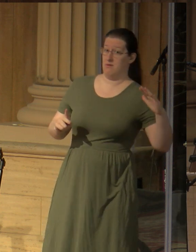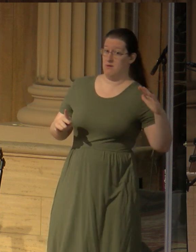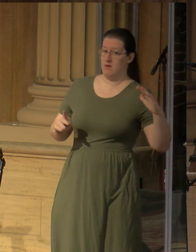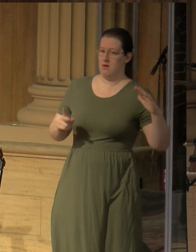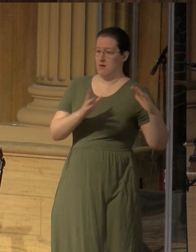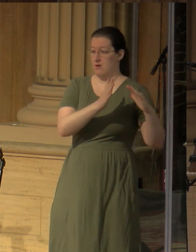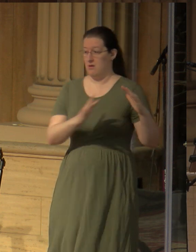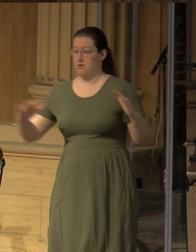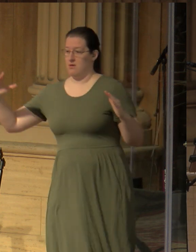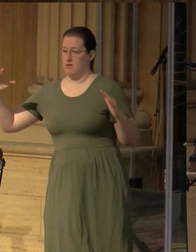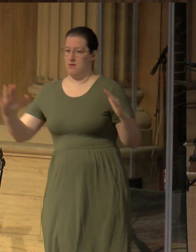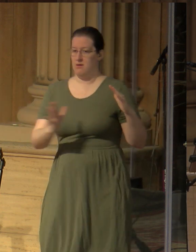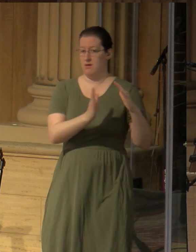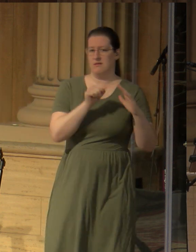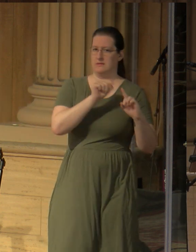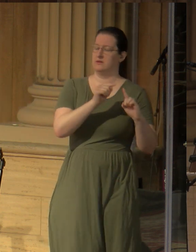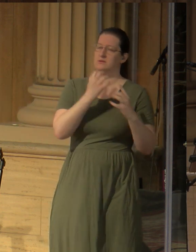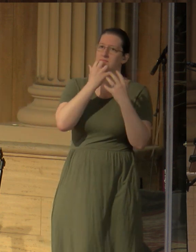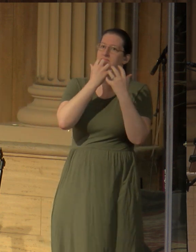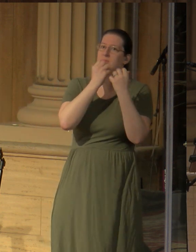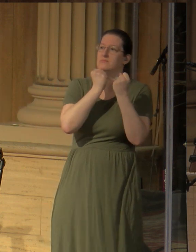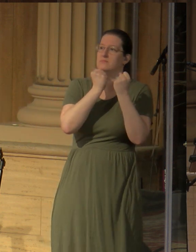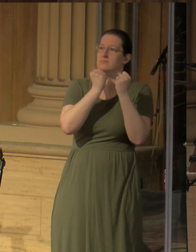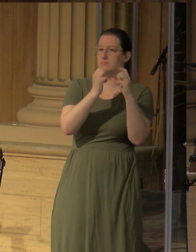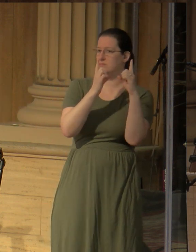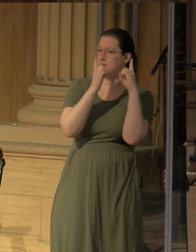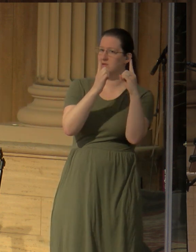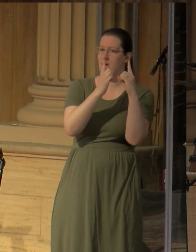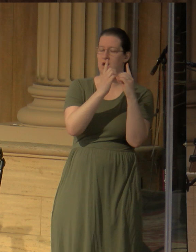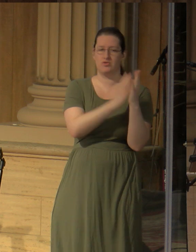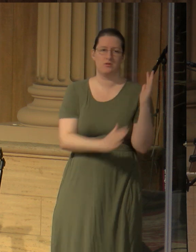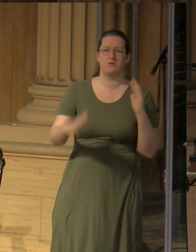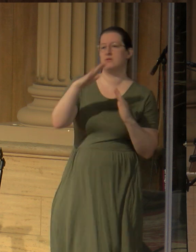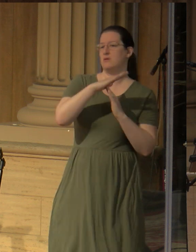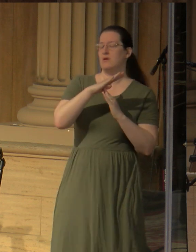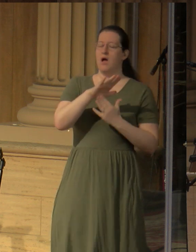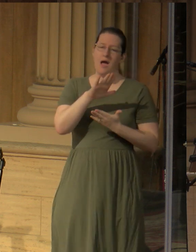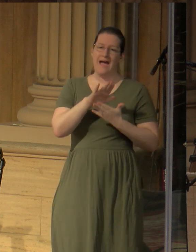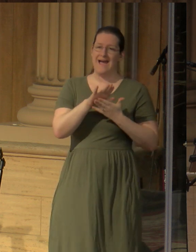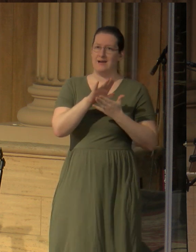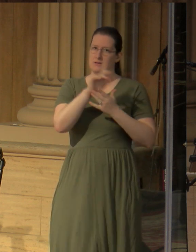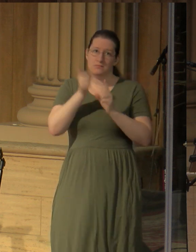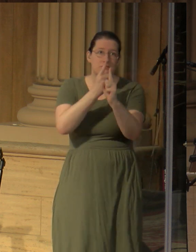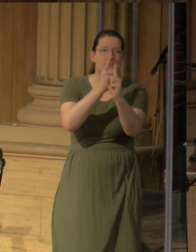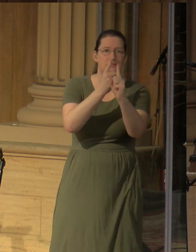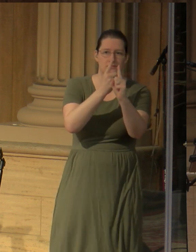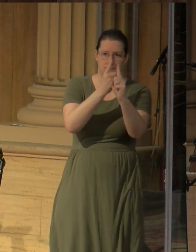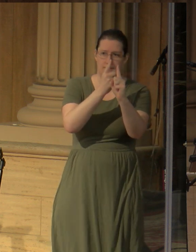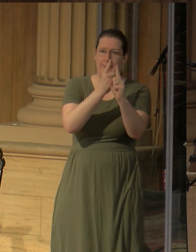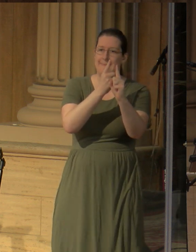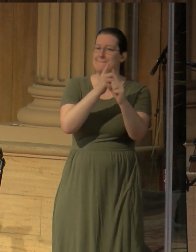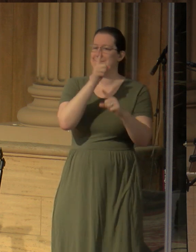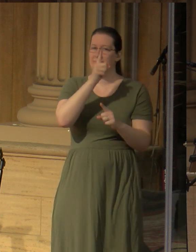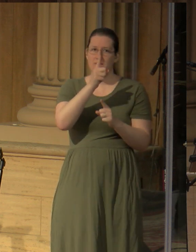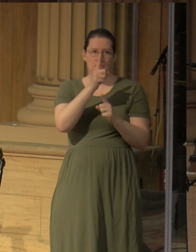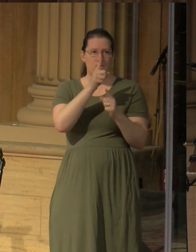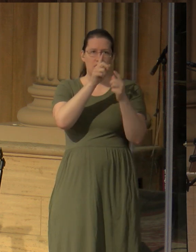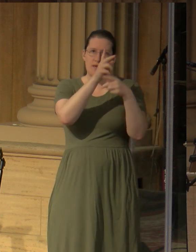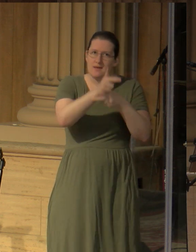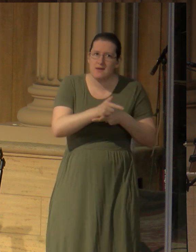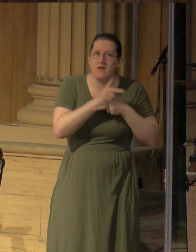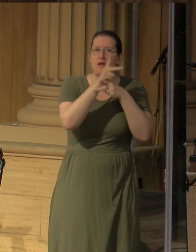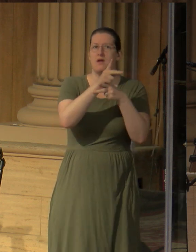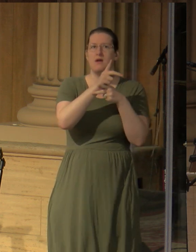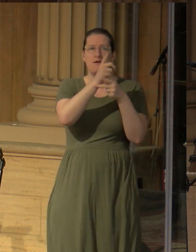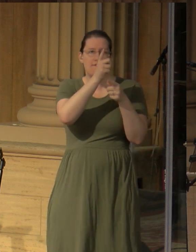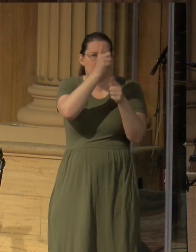much about doctrine, but somehow they've made doctrine into an academic pursuit only, where they're really meticulous, they're careful to have